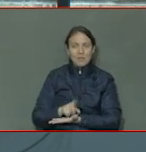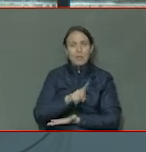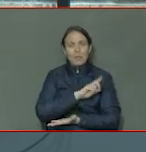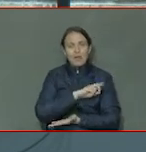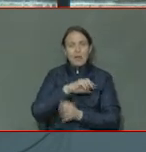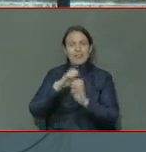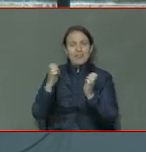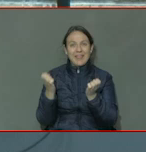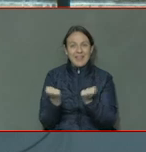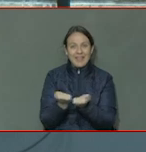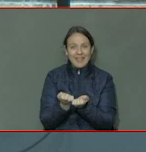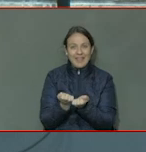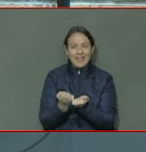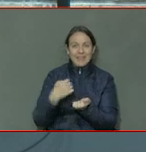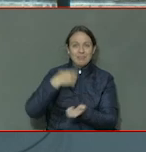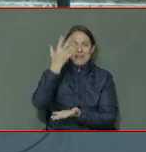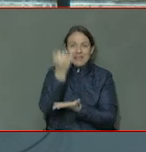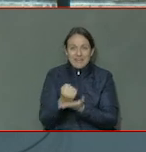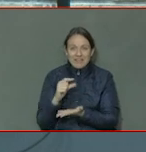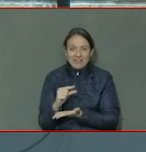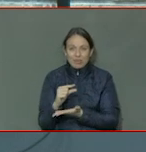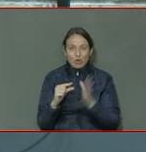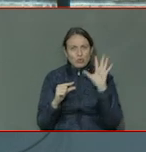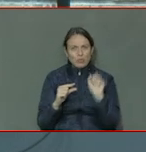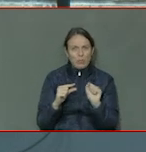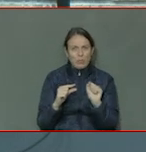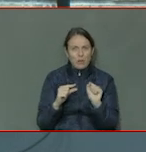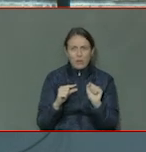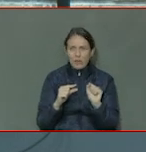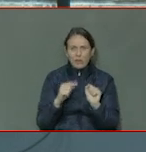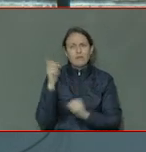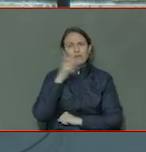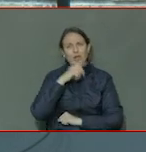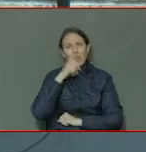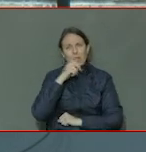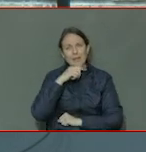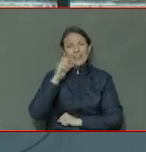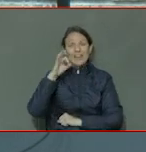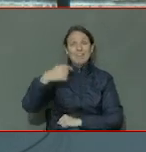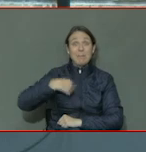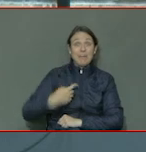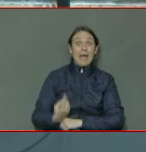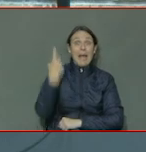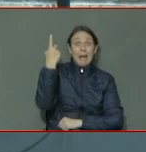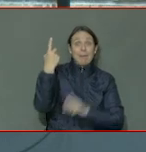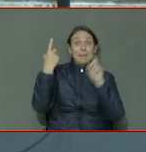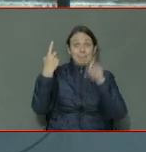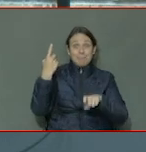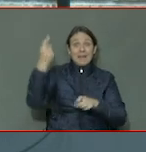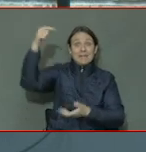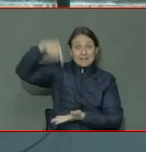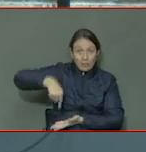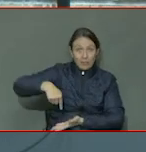earth stops attracting me. That's not true. If I go up, I must come down also. So